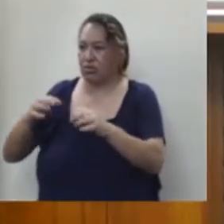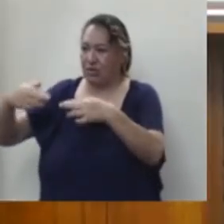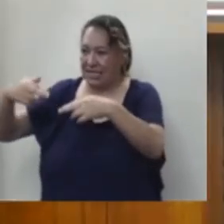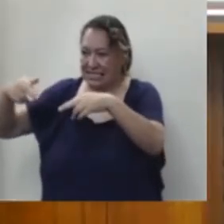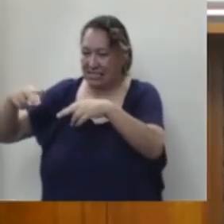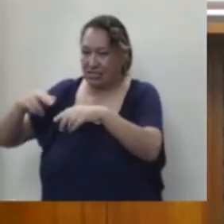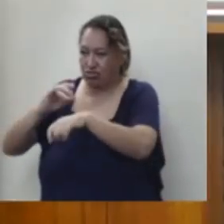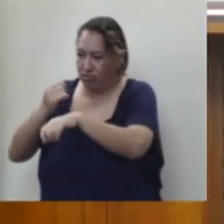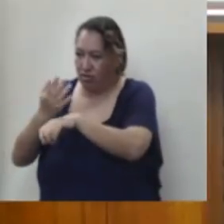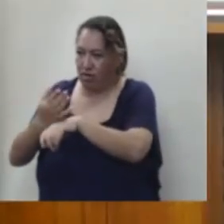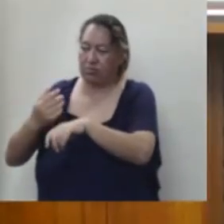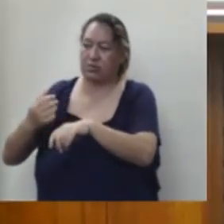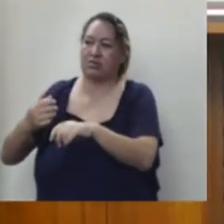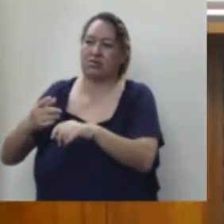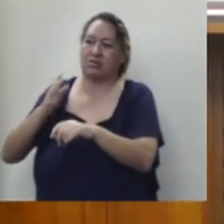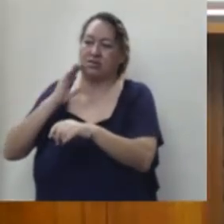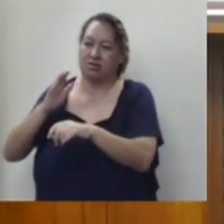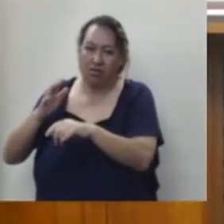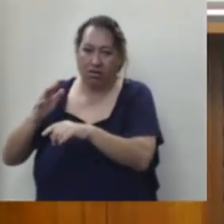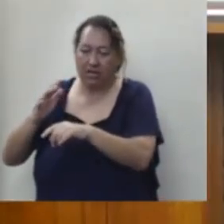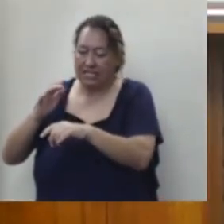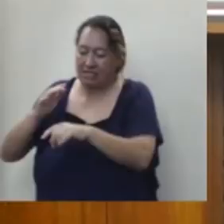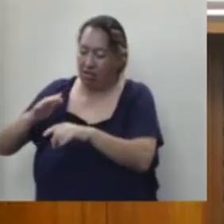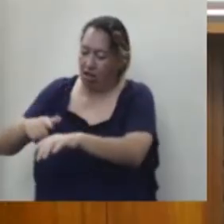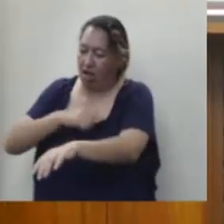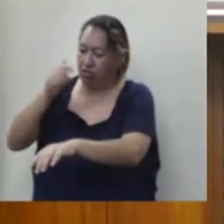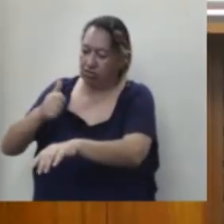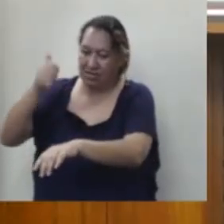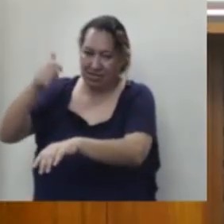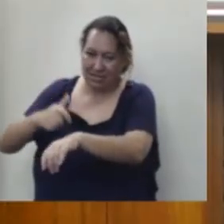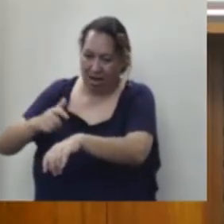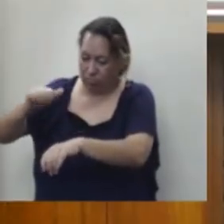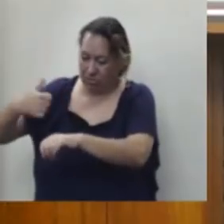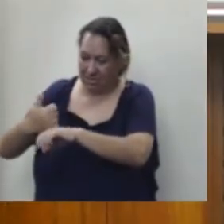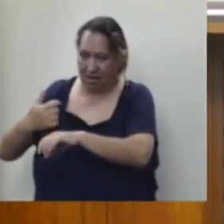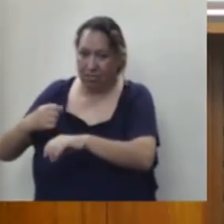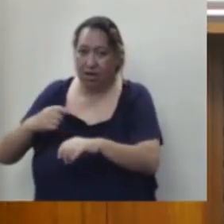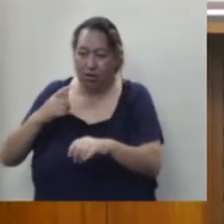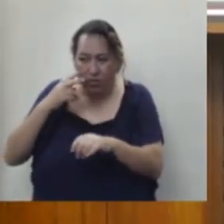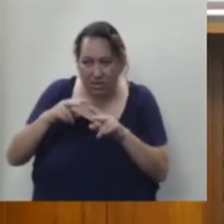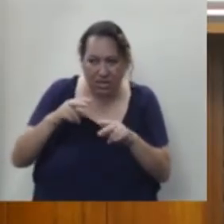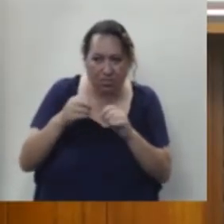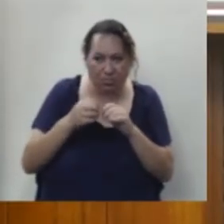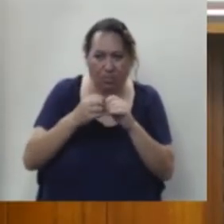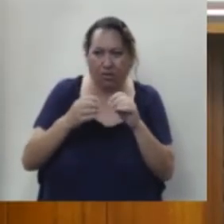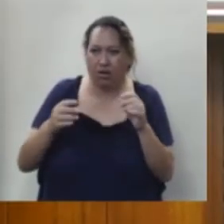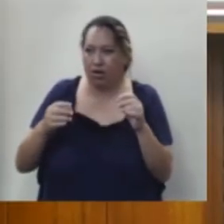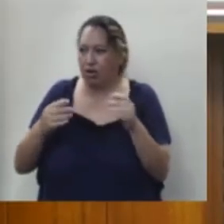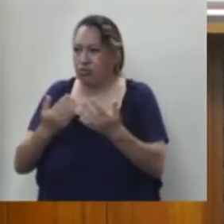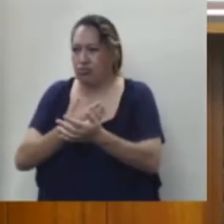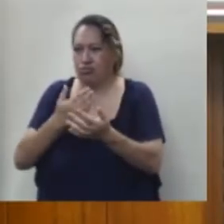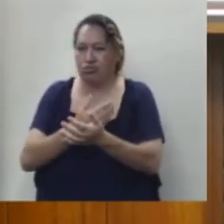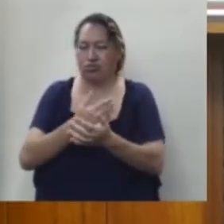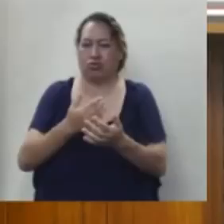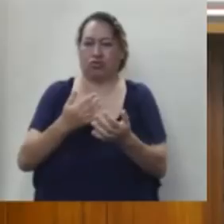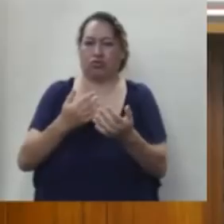and when we might be seeing new regulations or travel behavior? How far into the future is